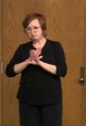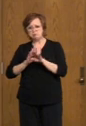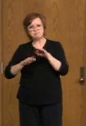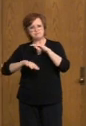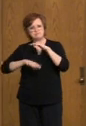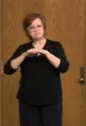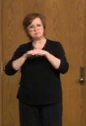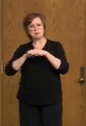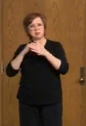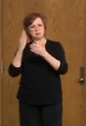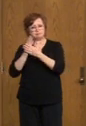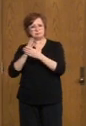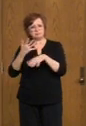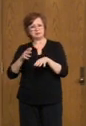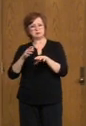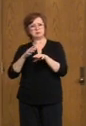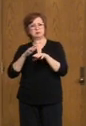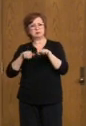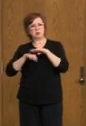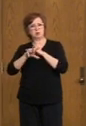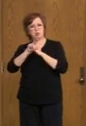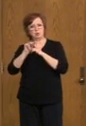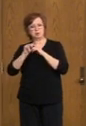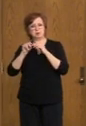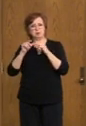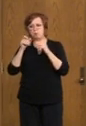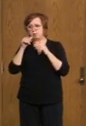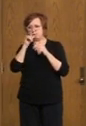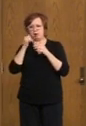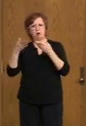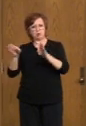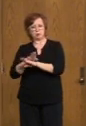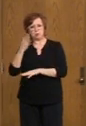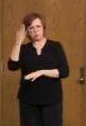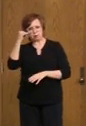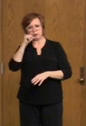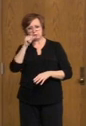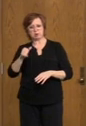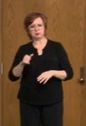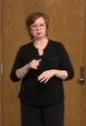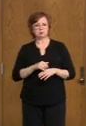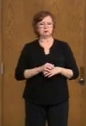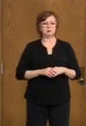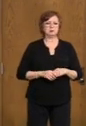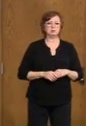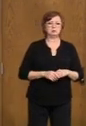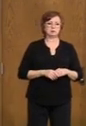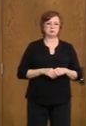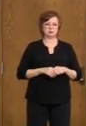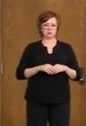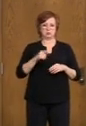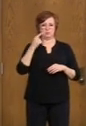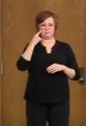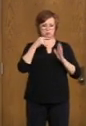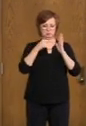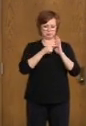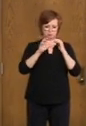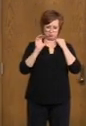get us unstuck from this current high caseload we're in? So I would say that, let's use the example